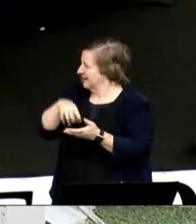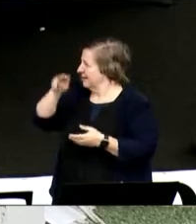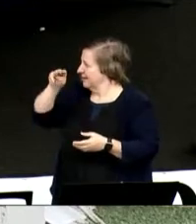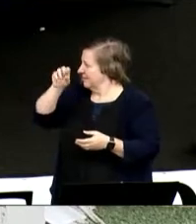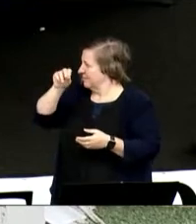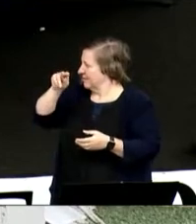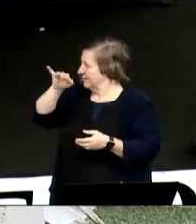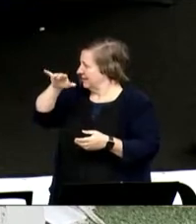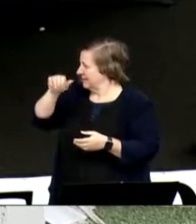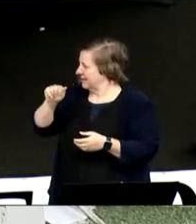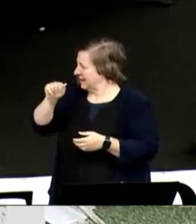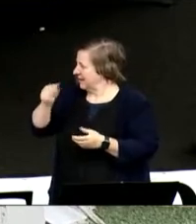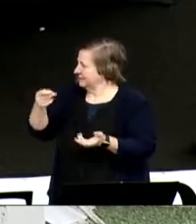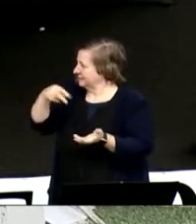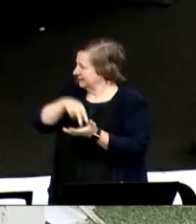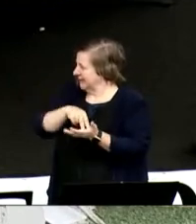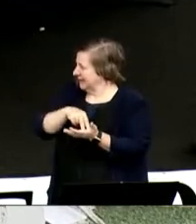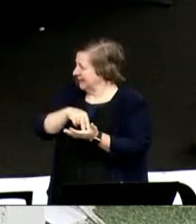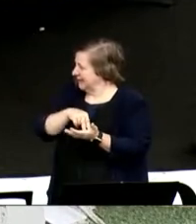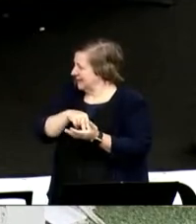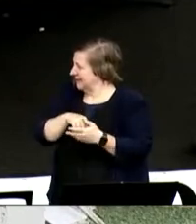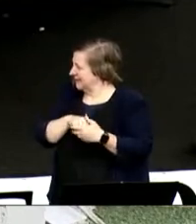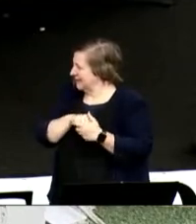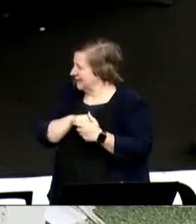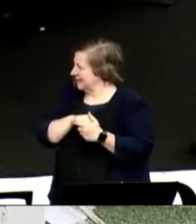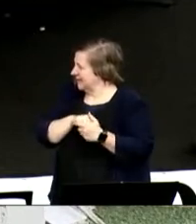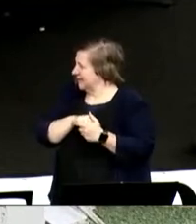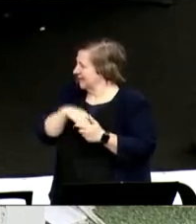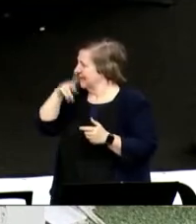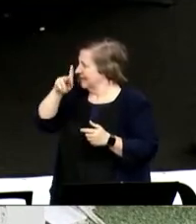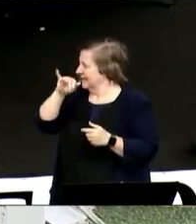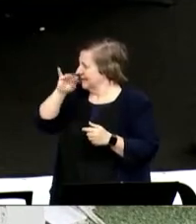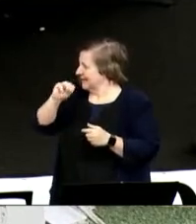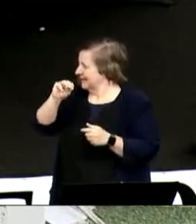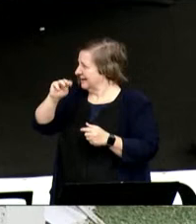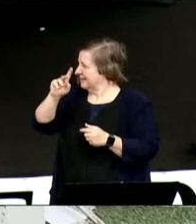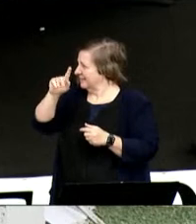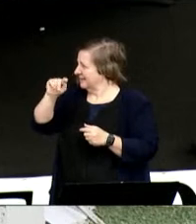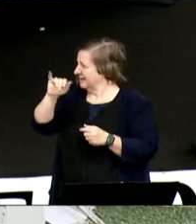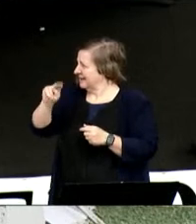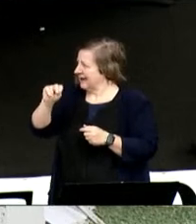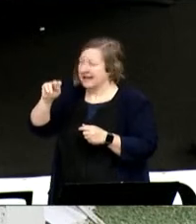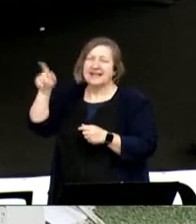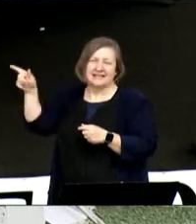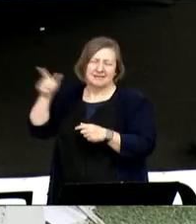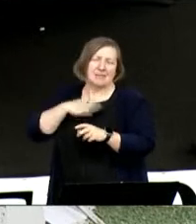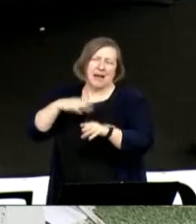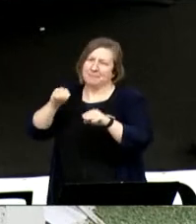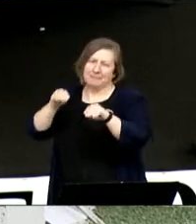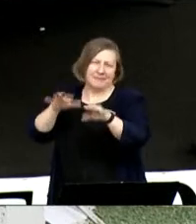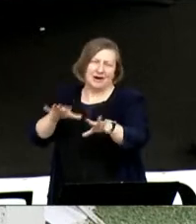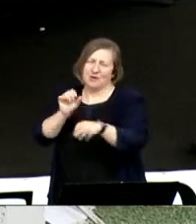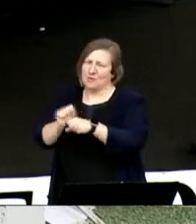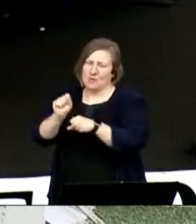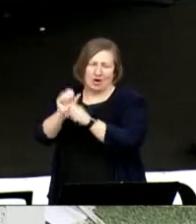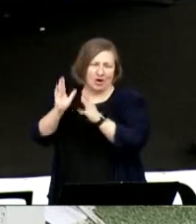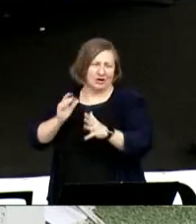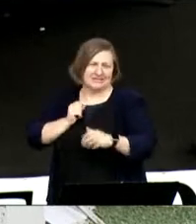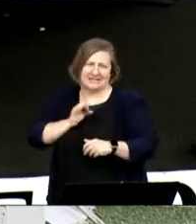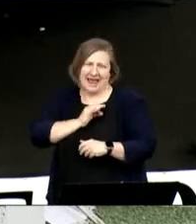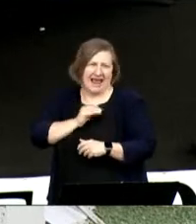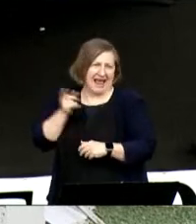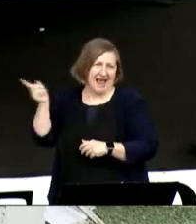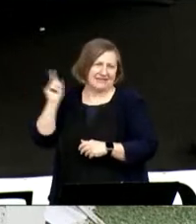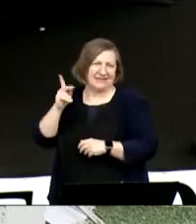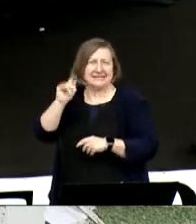Monica Ertler, please stand. And Kim Tan, that's my miracle working staff right there. Kim's